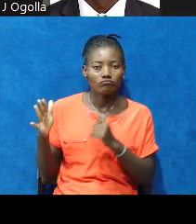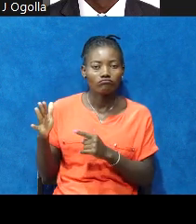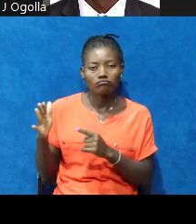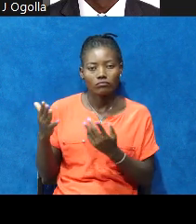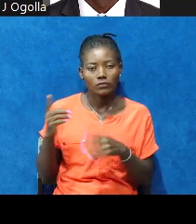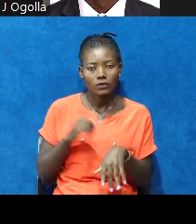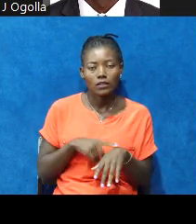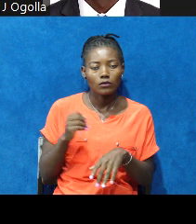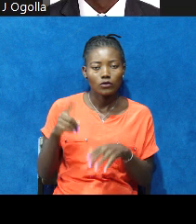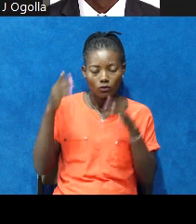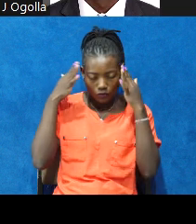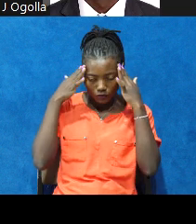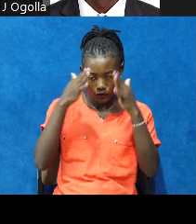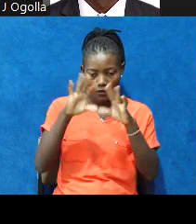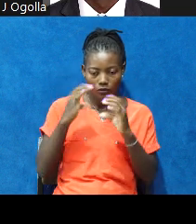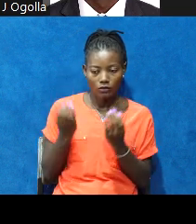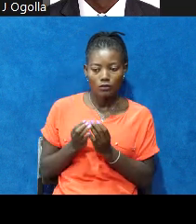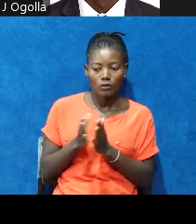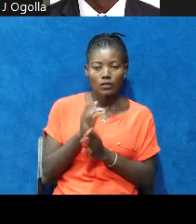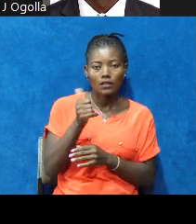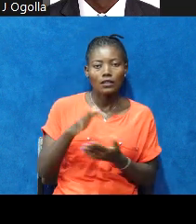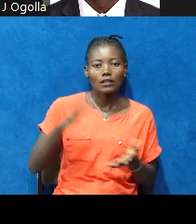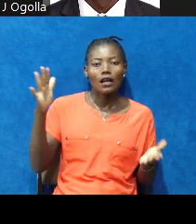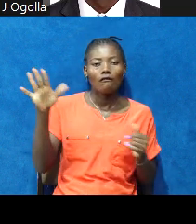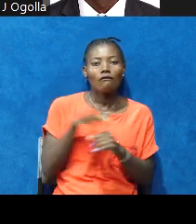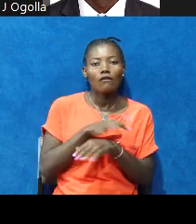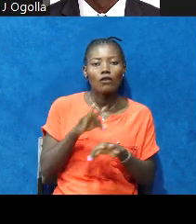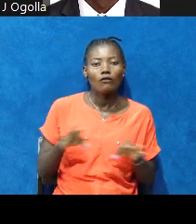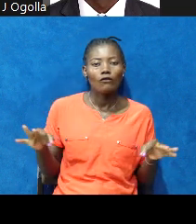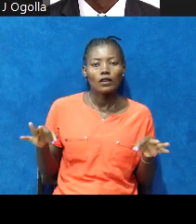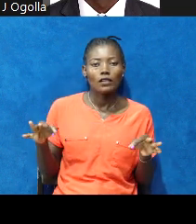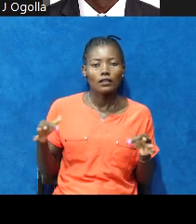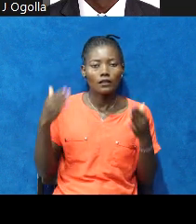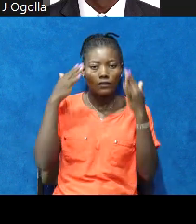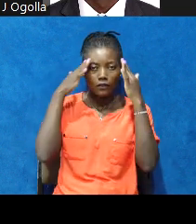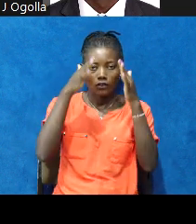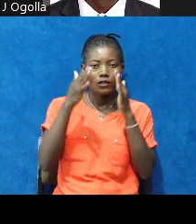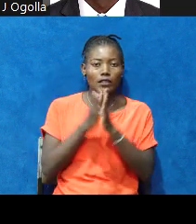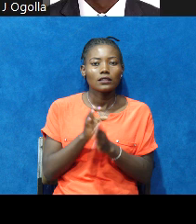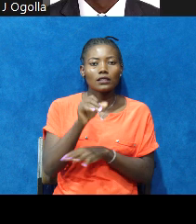Broad focus is when you need to look at the whole court or the whole pitch or the whole